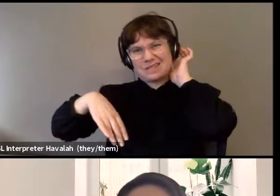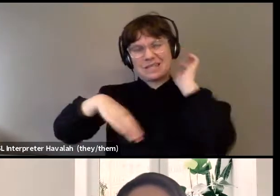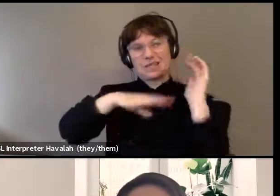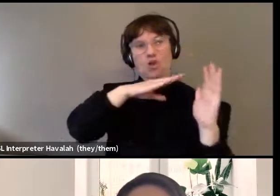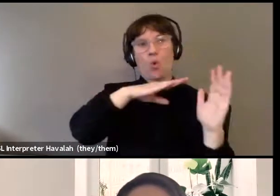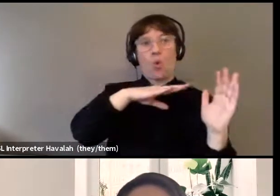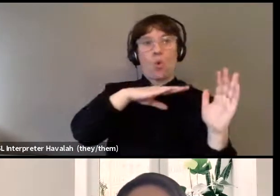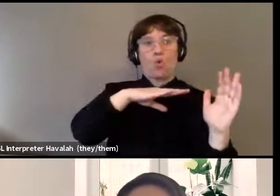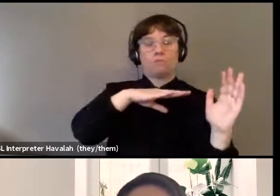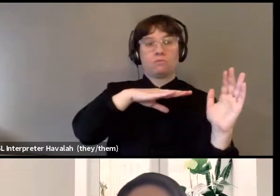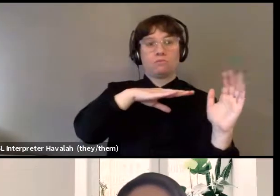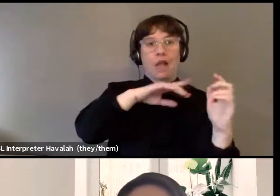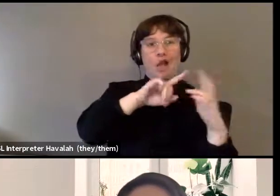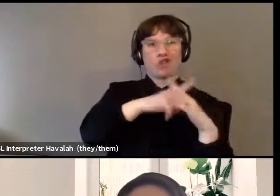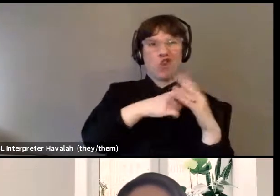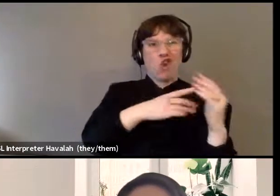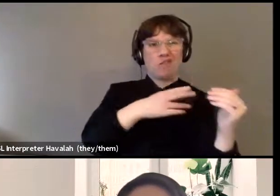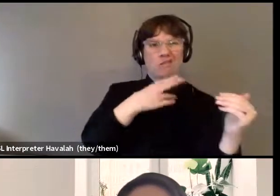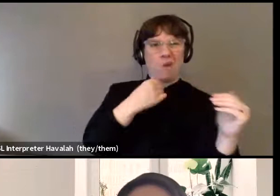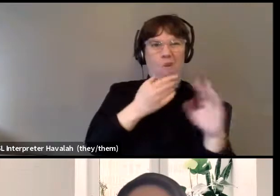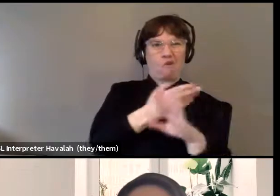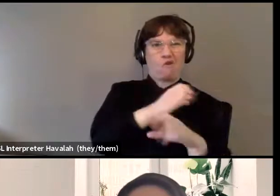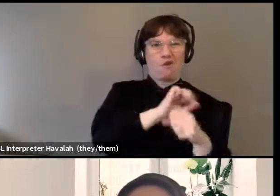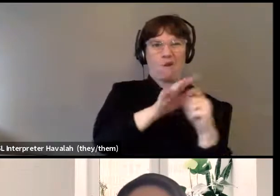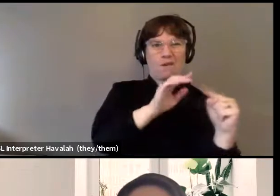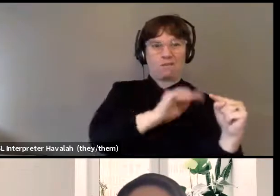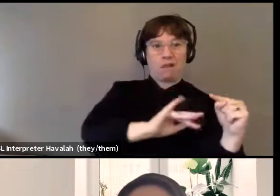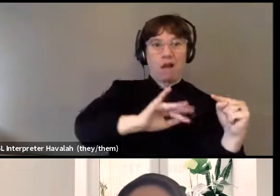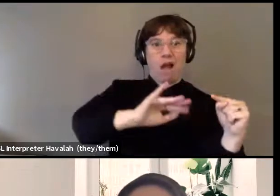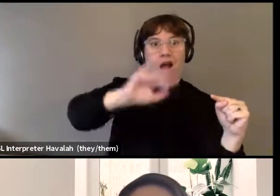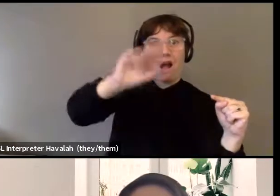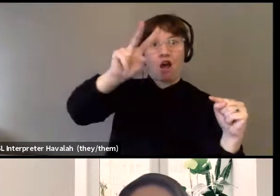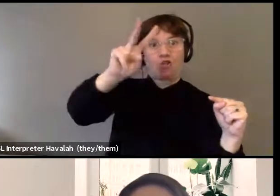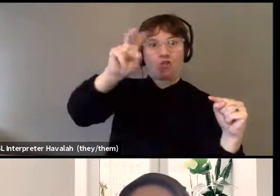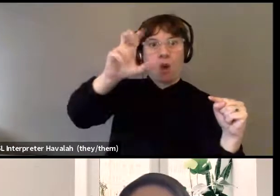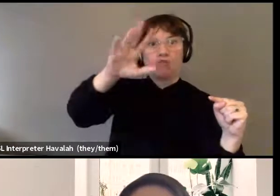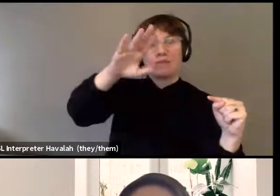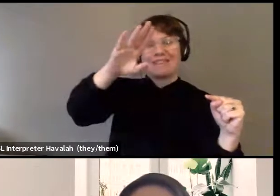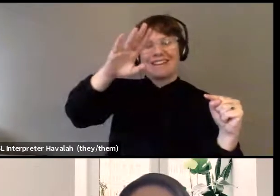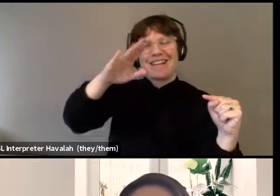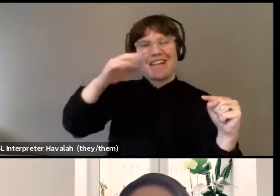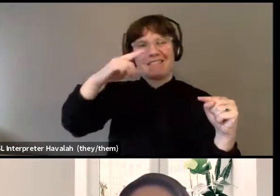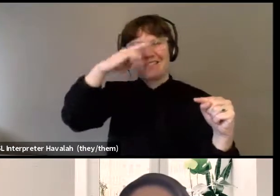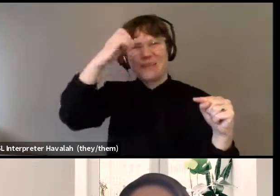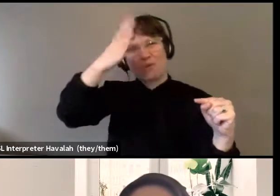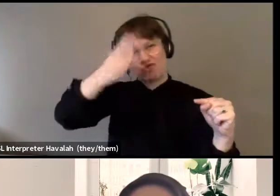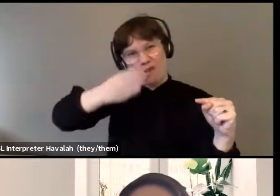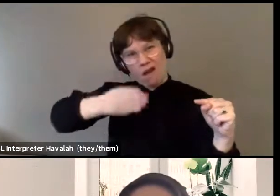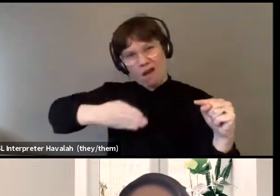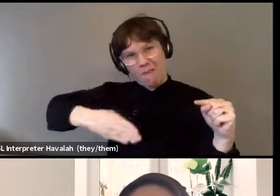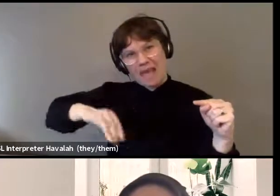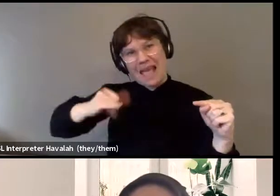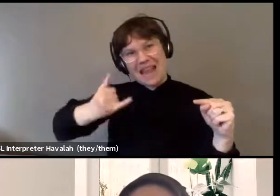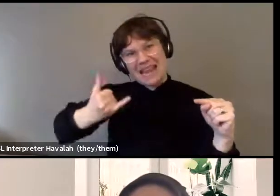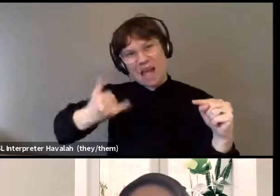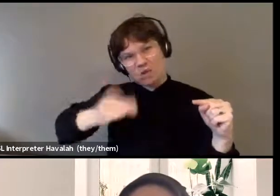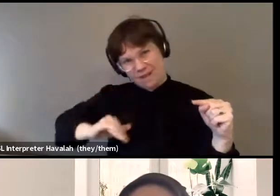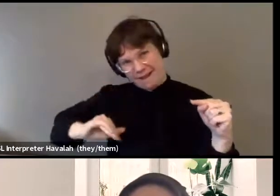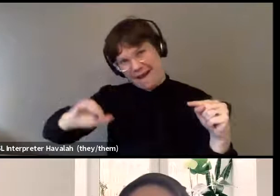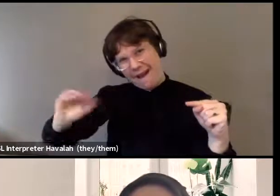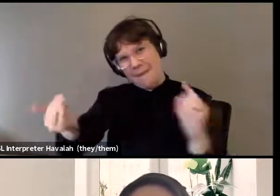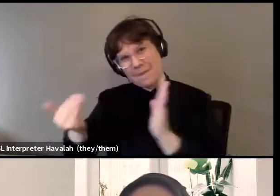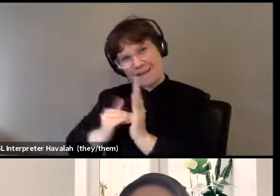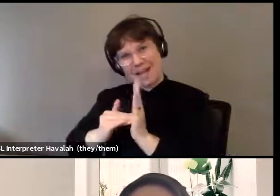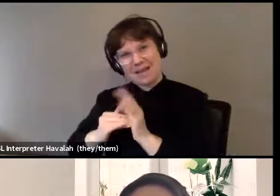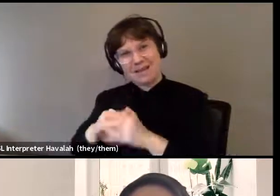rebounded, and we've been able to retain that customer base from that like customer growth from a much more natural base